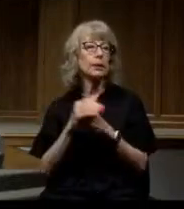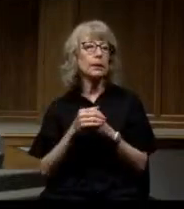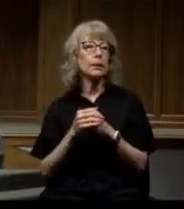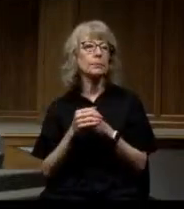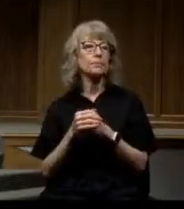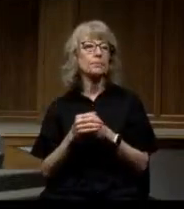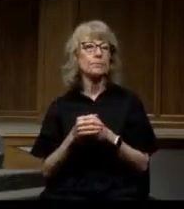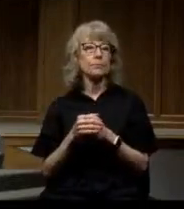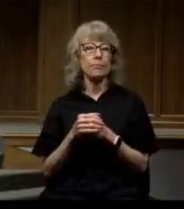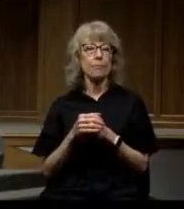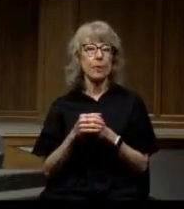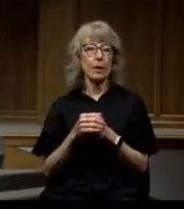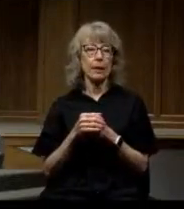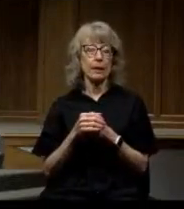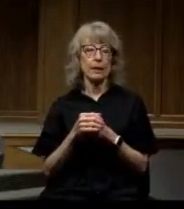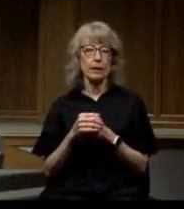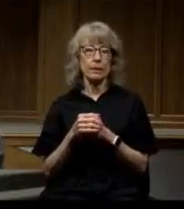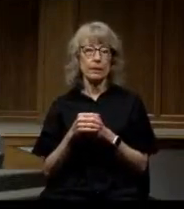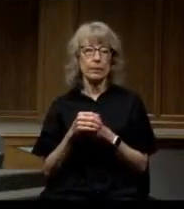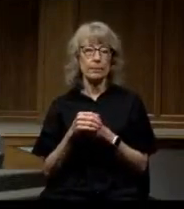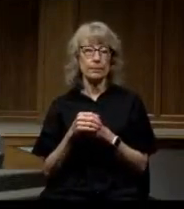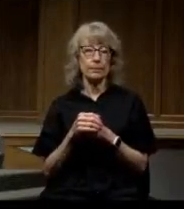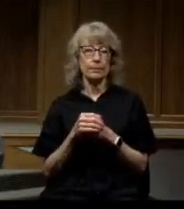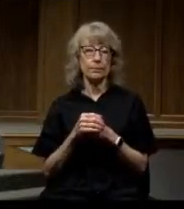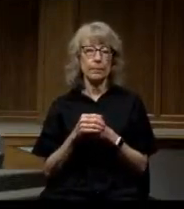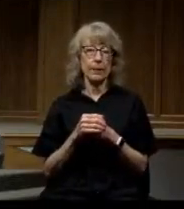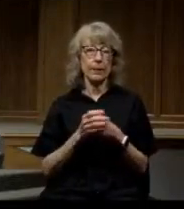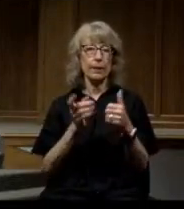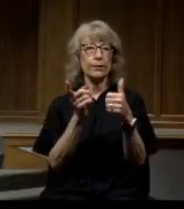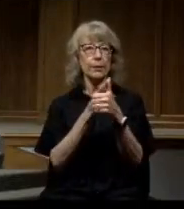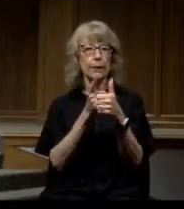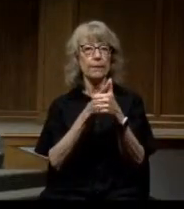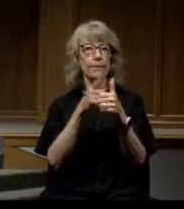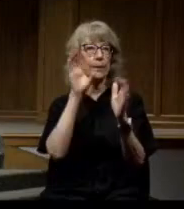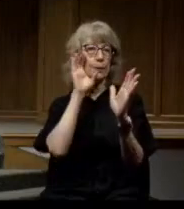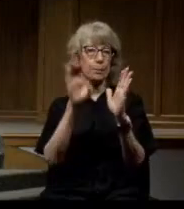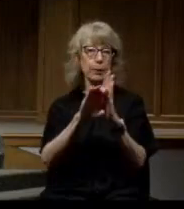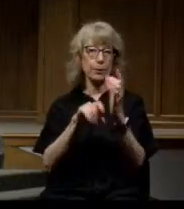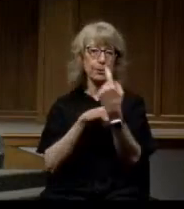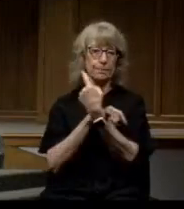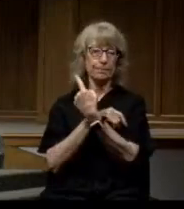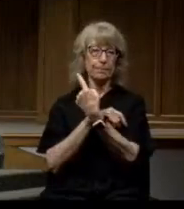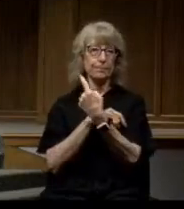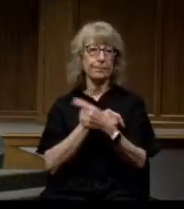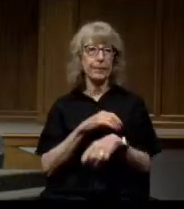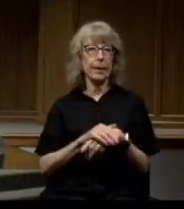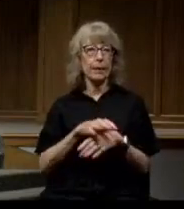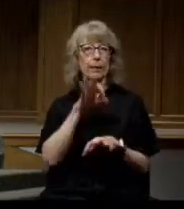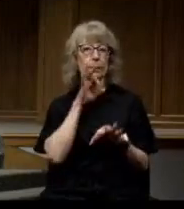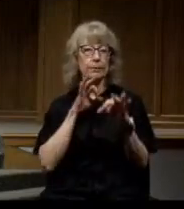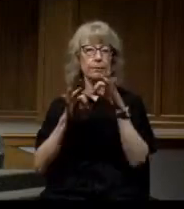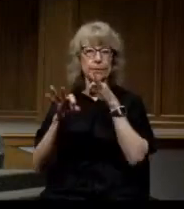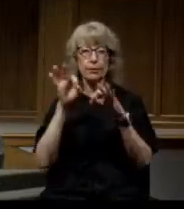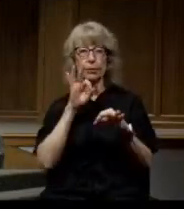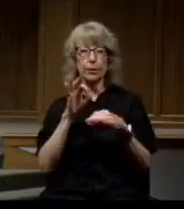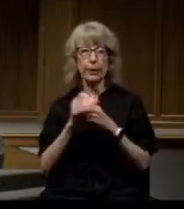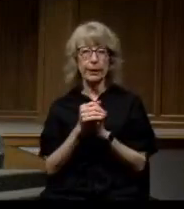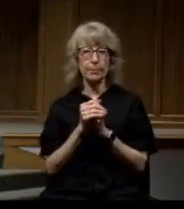Mary took this picture of me years ago. So here's this first picture. So I'm very frustrated. Now, that's weird,